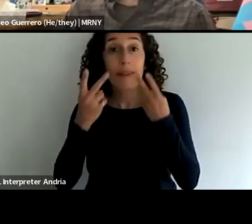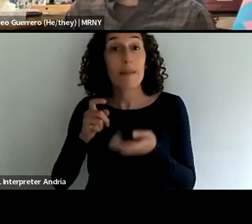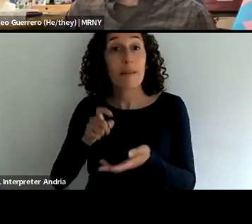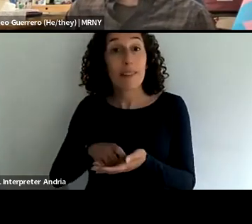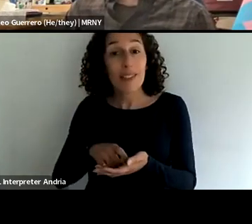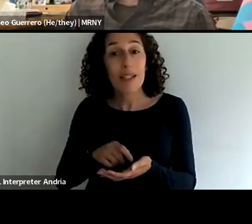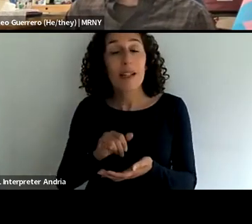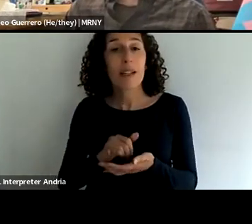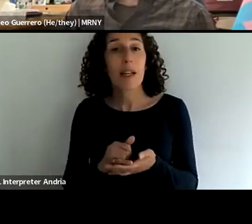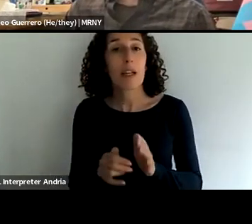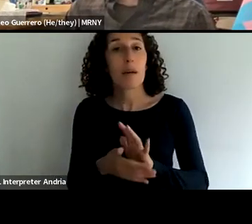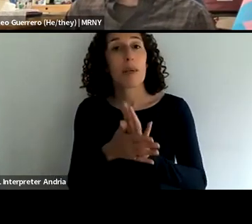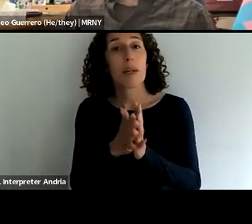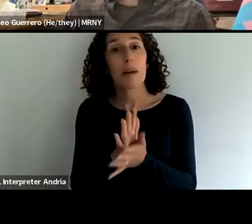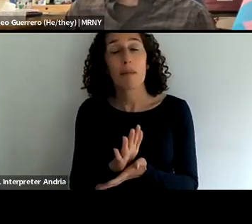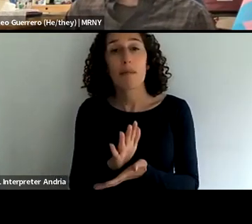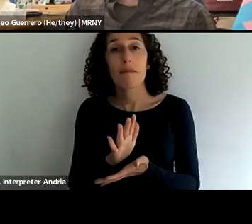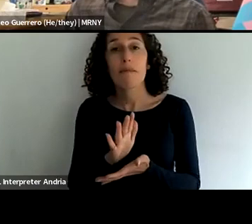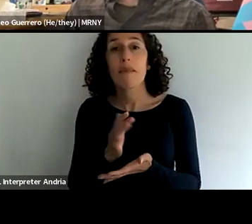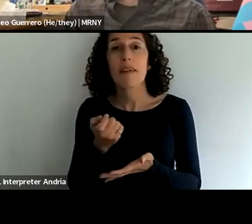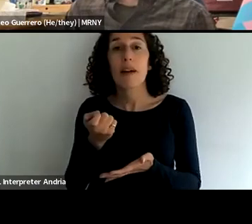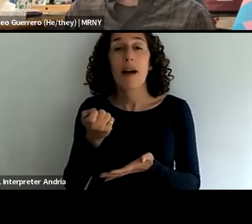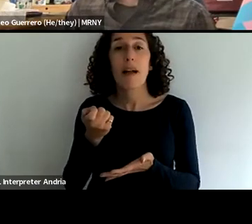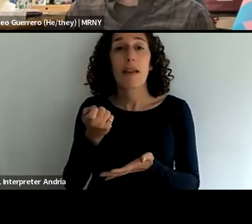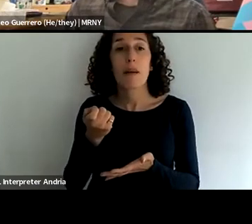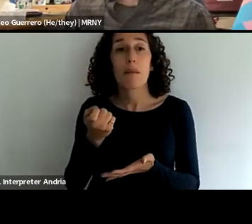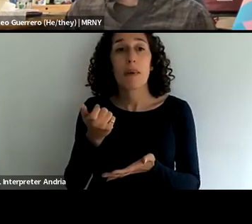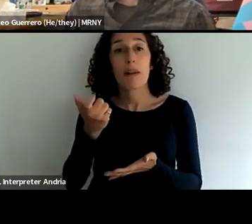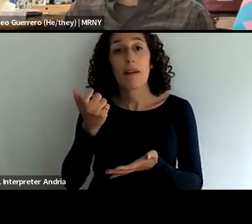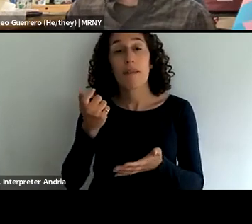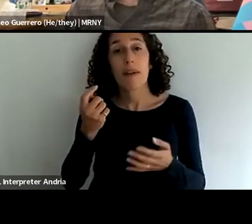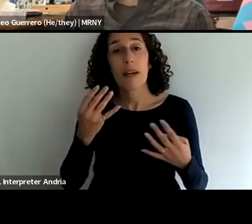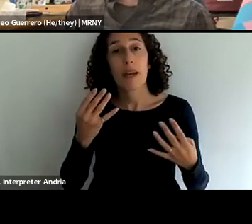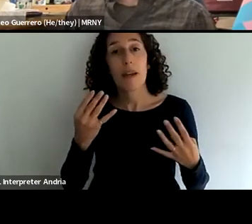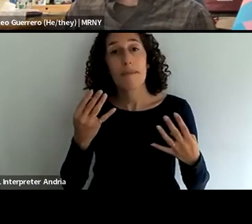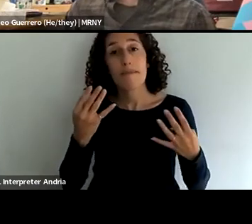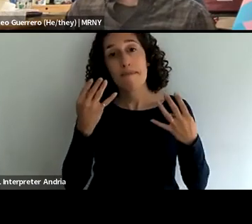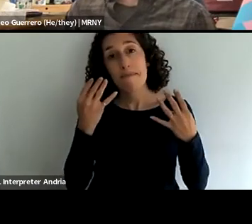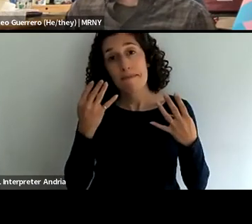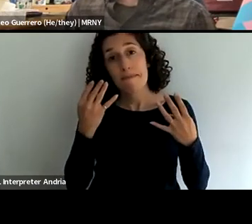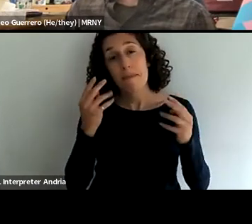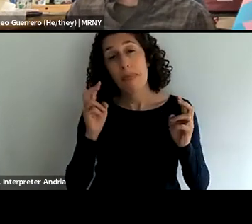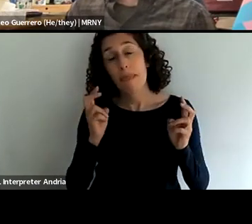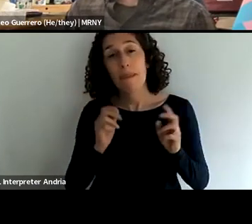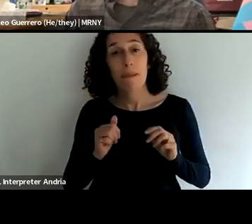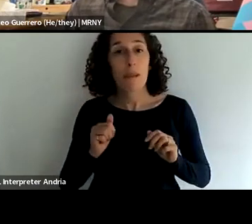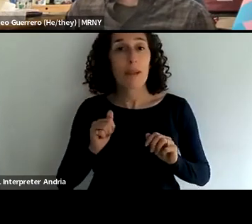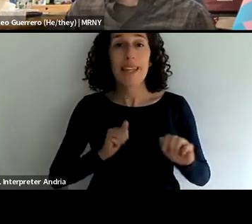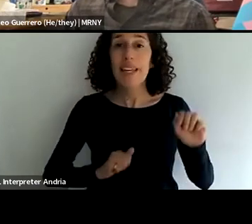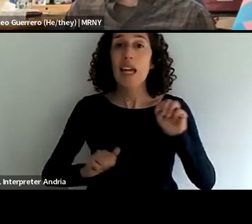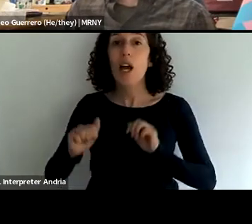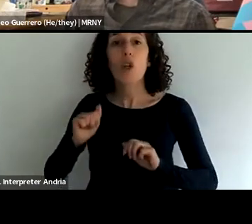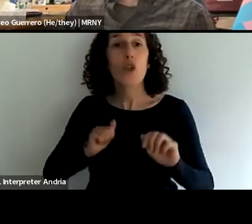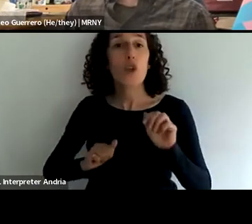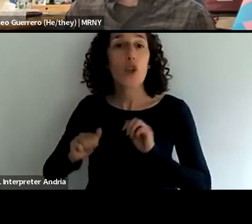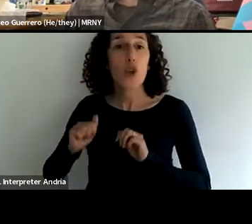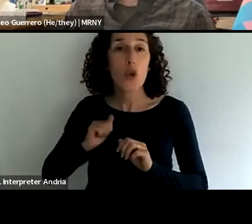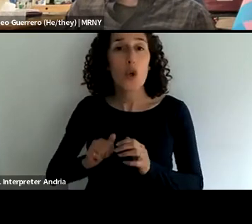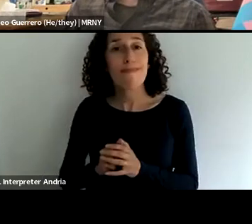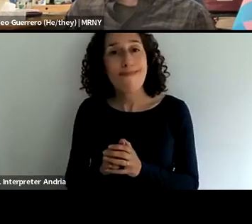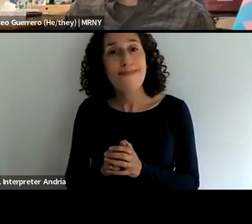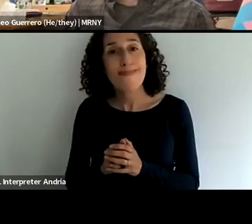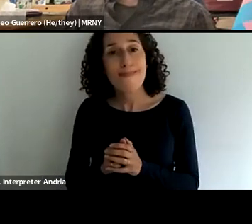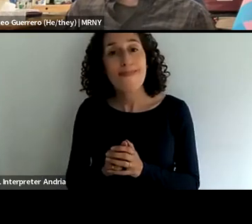it becomes a spectacle. It becomes a piece of theater almost, where buildings are lit up in pink, white,